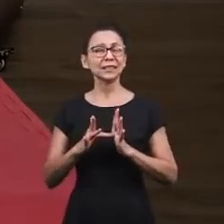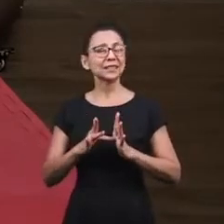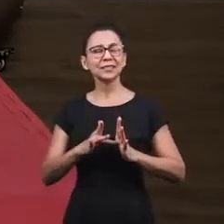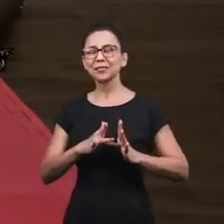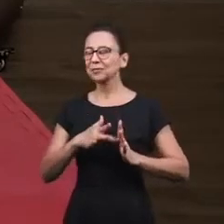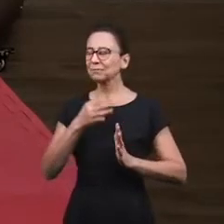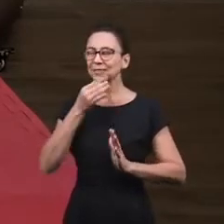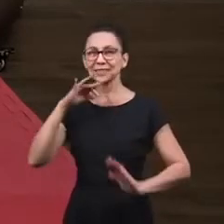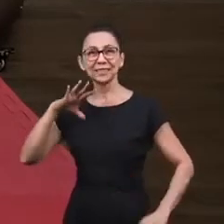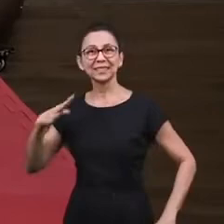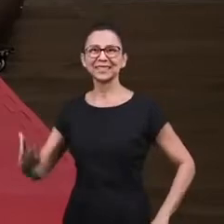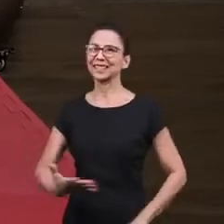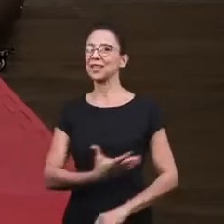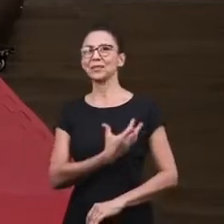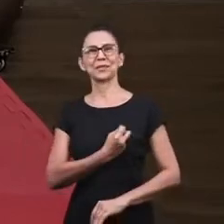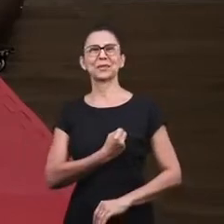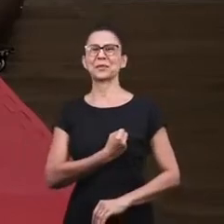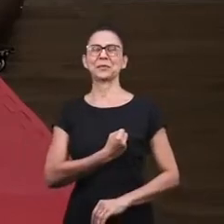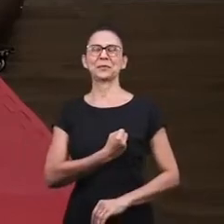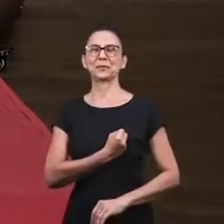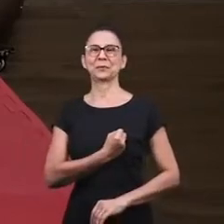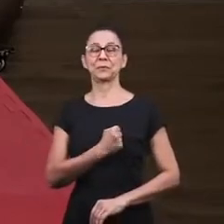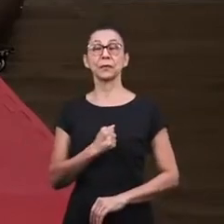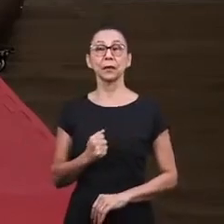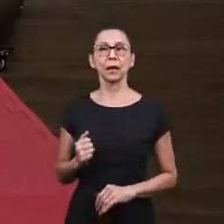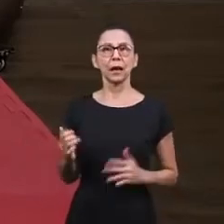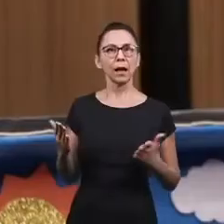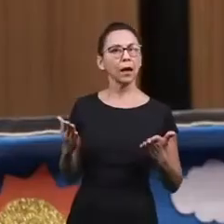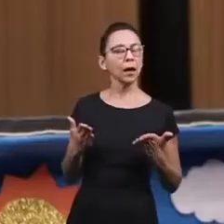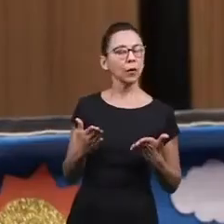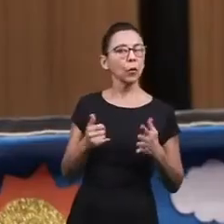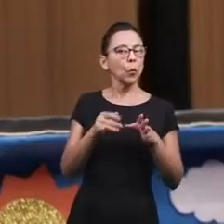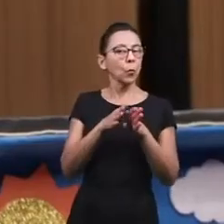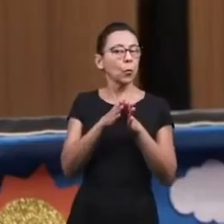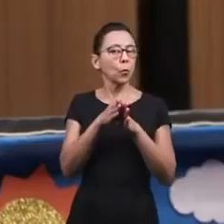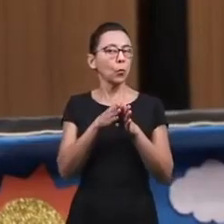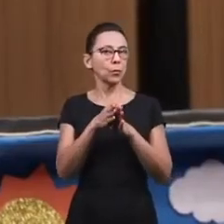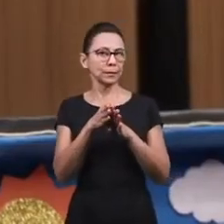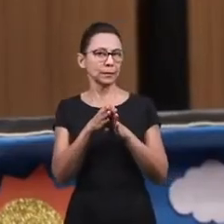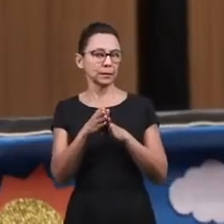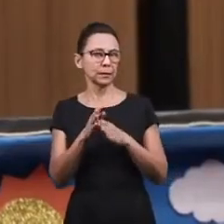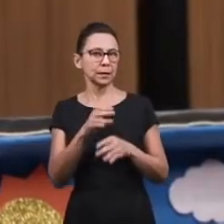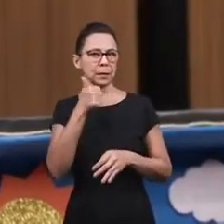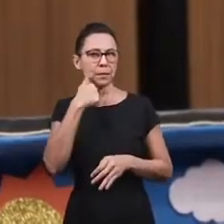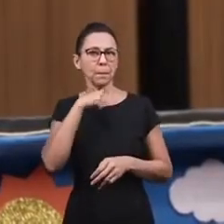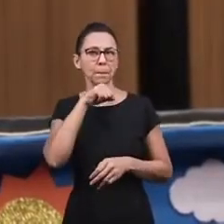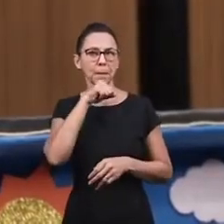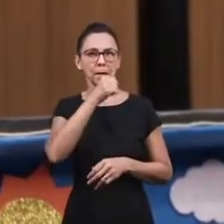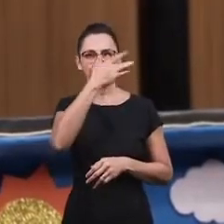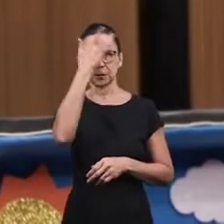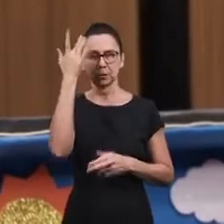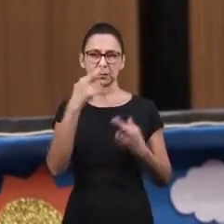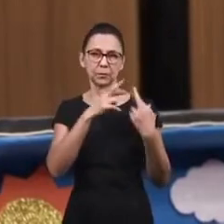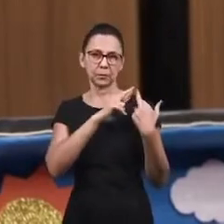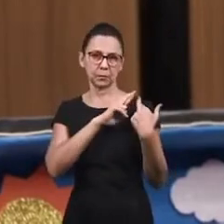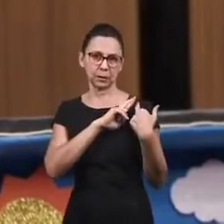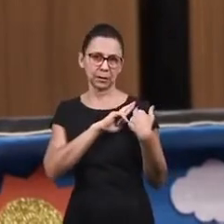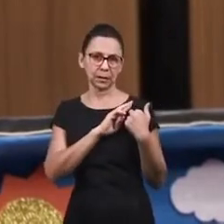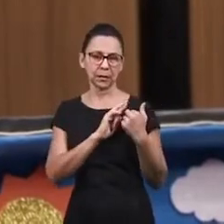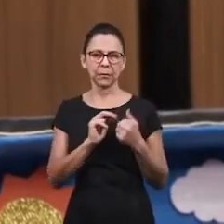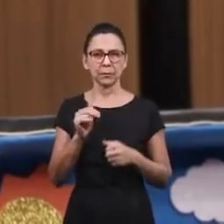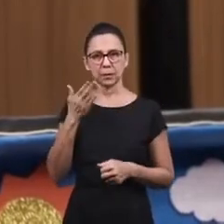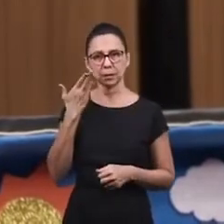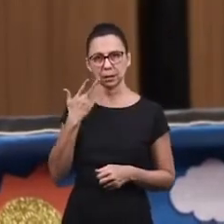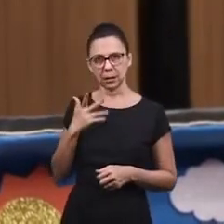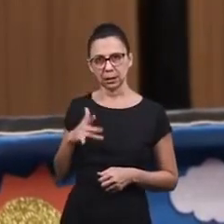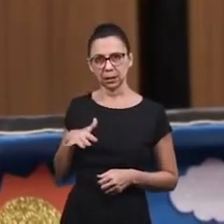Jesus, he's our Savior. And now, a word to the mothers and those responsible for